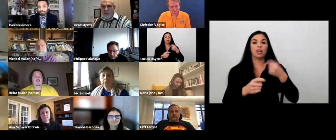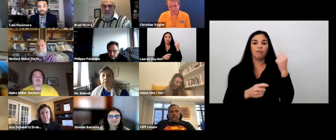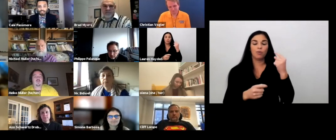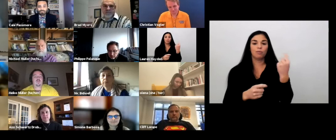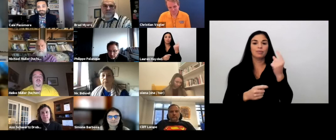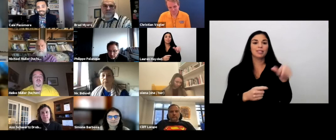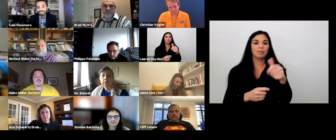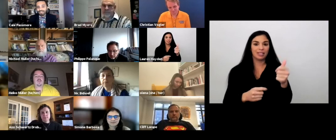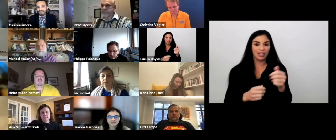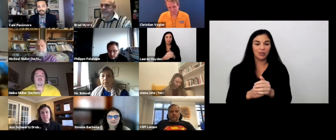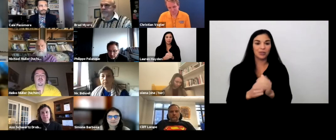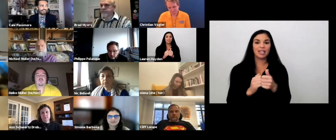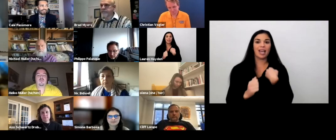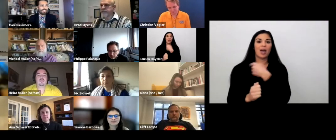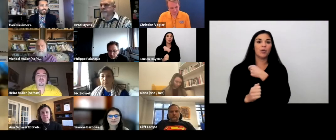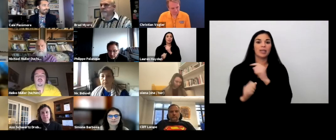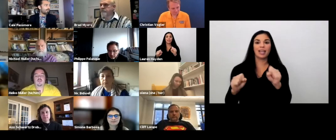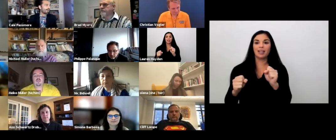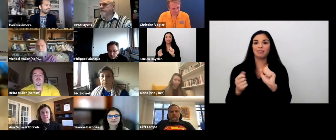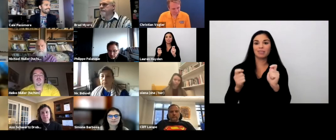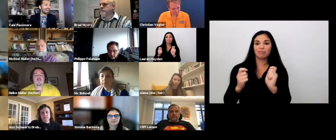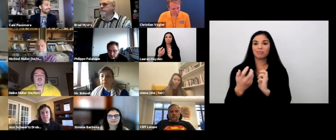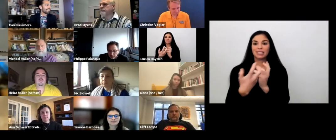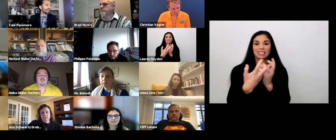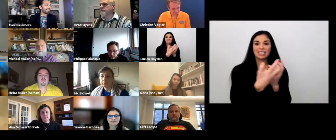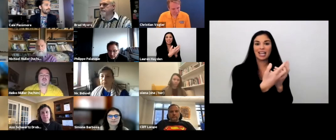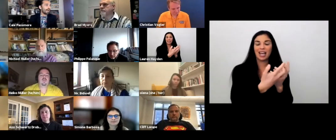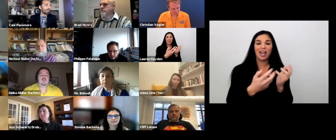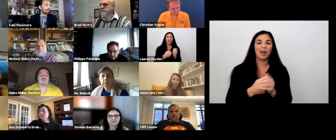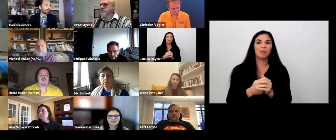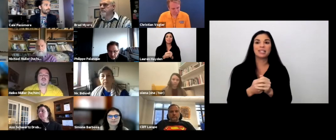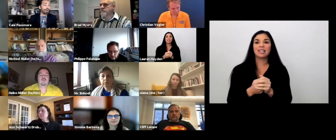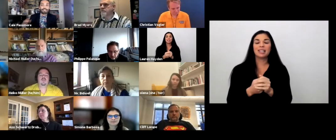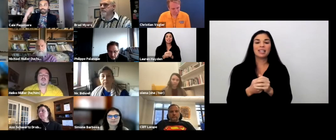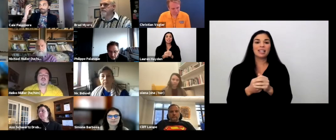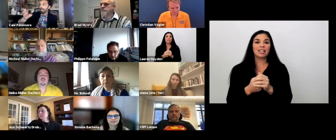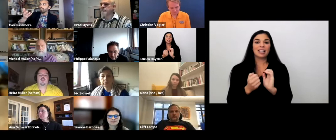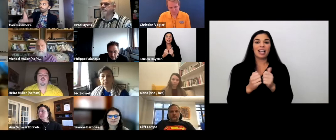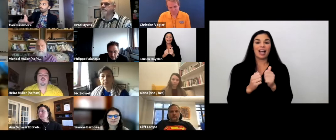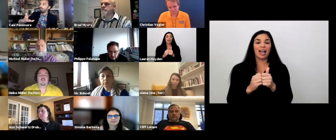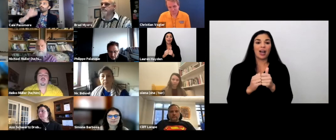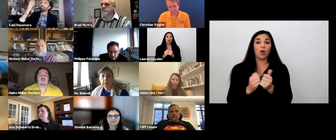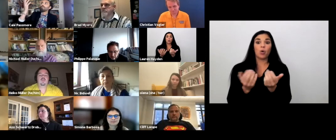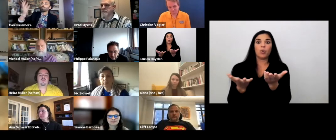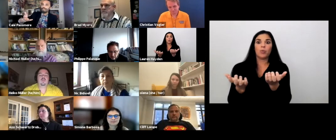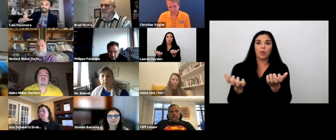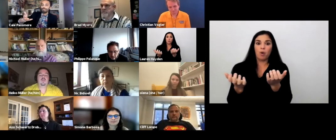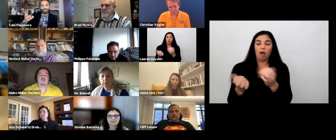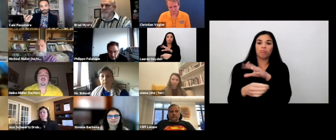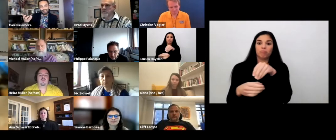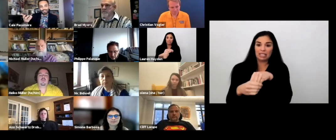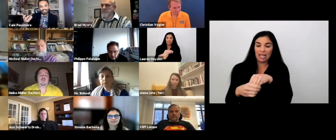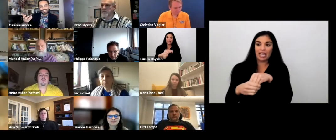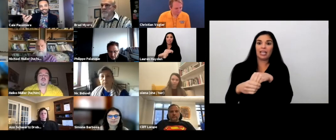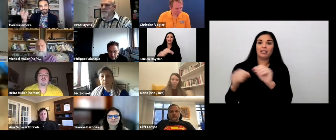around adaptability to these times, how we like afford time and space away while also wanting to engage more on a more permanent level